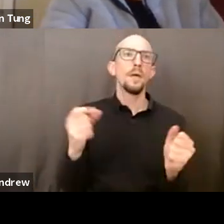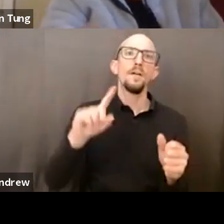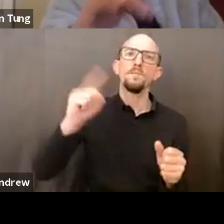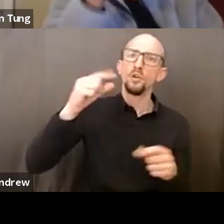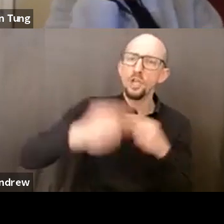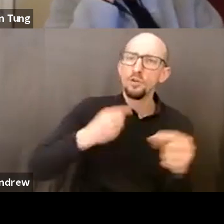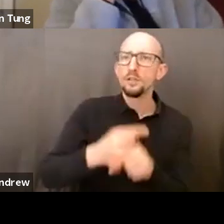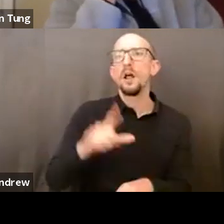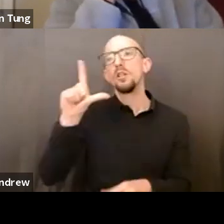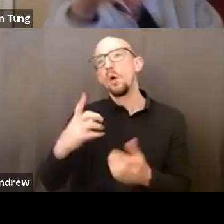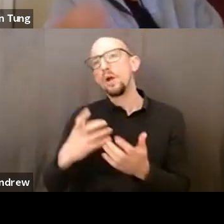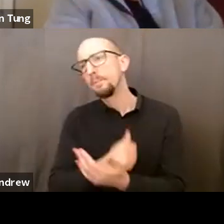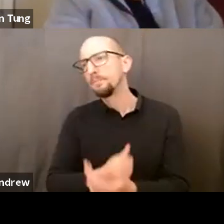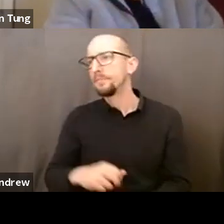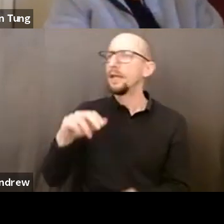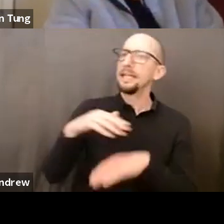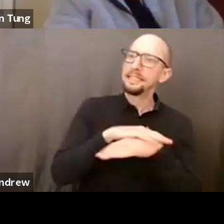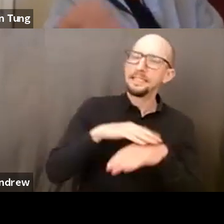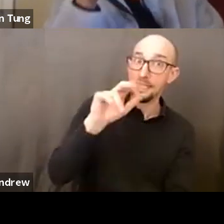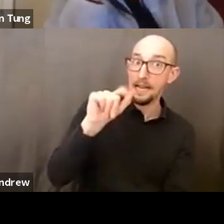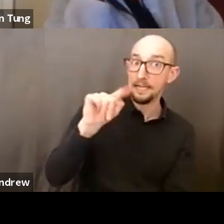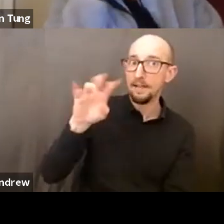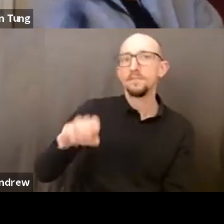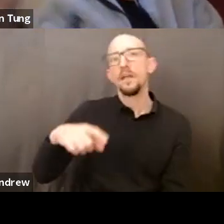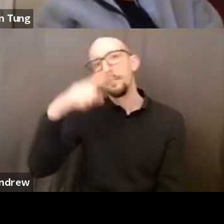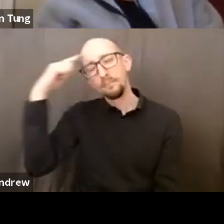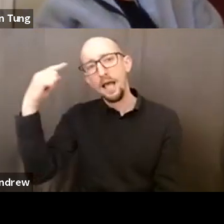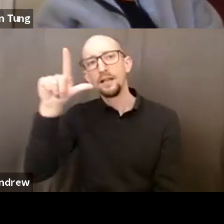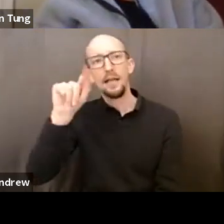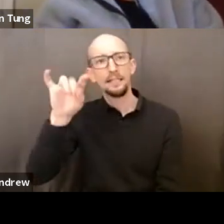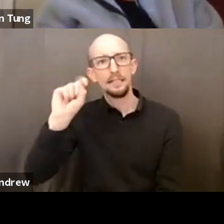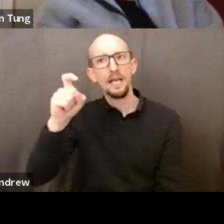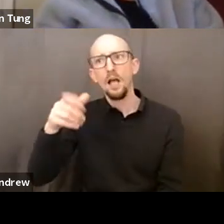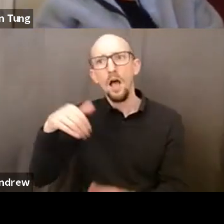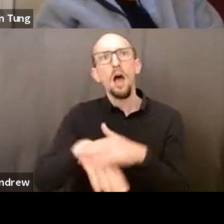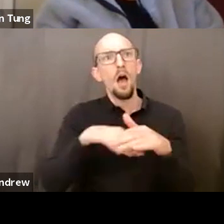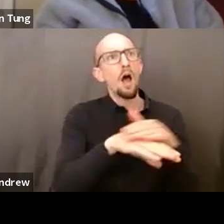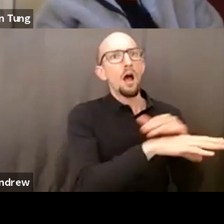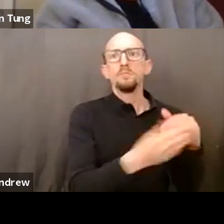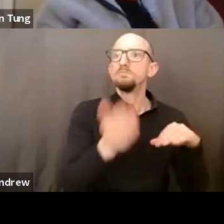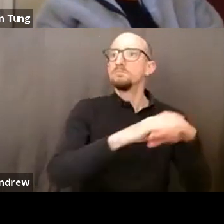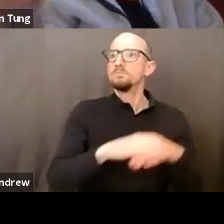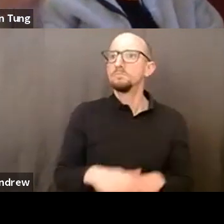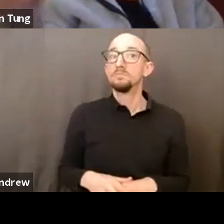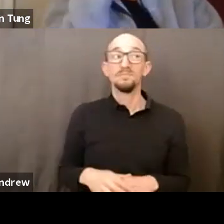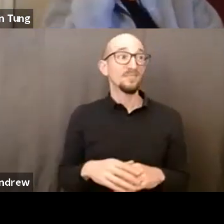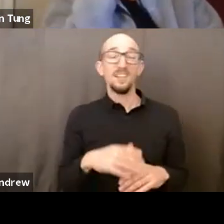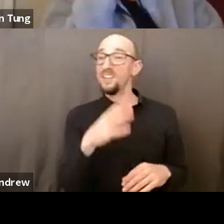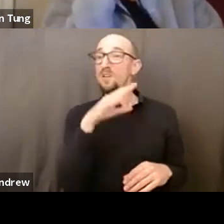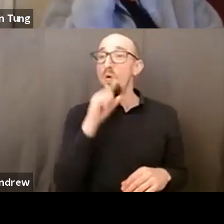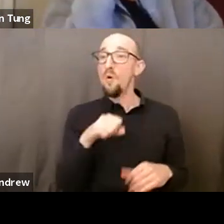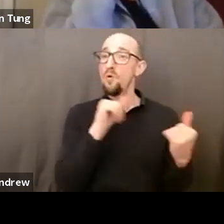and Latinx. The use of standardized admissions tests rooted in exclusion and racism offer only